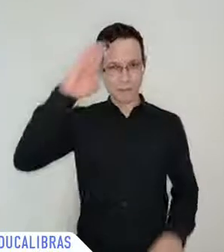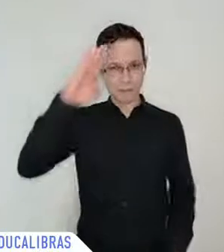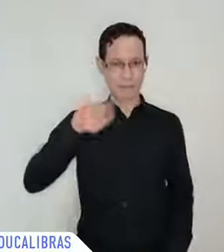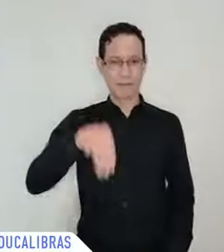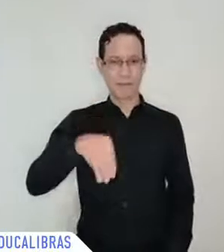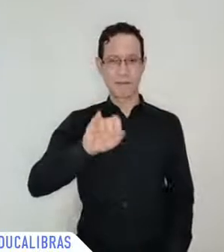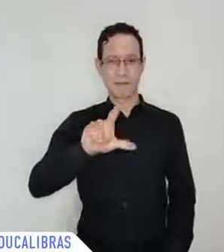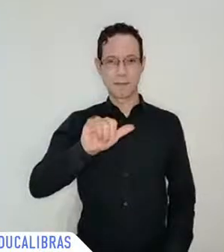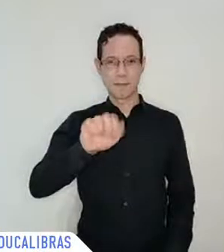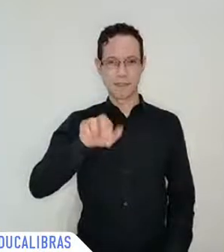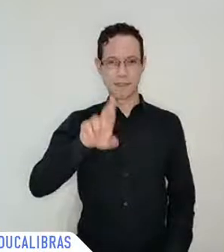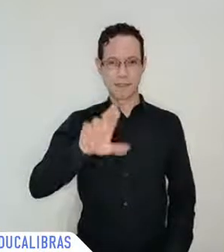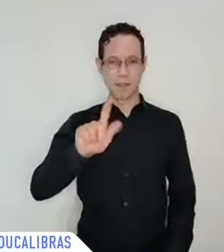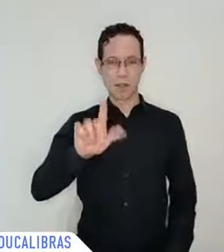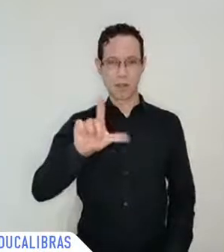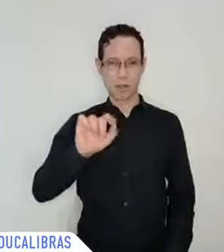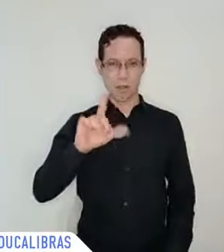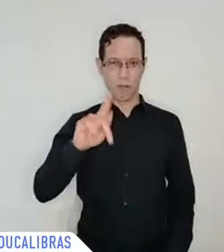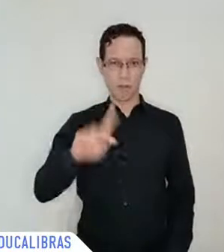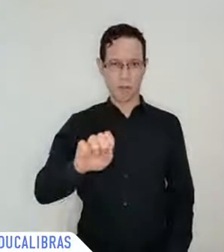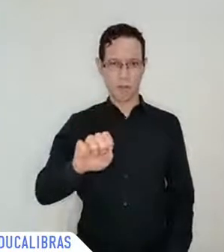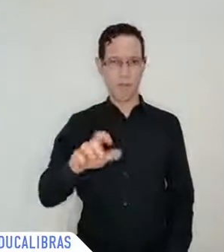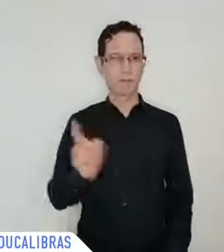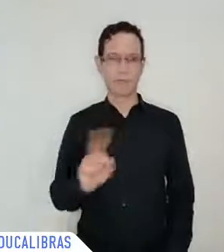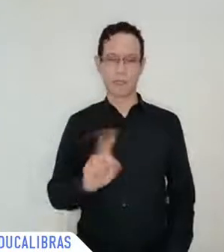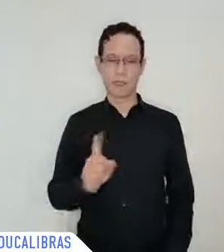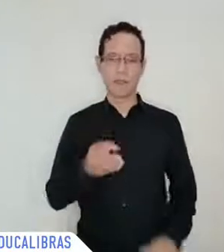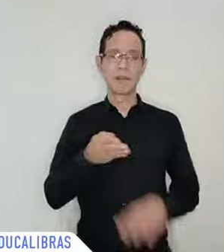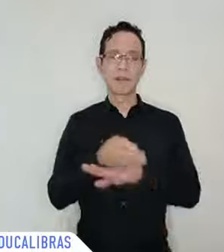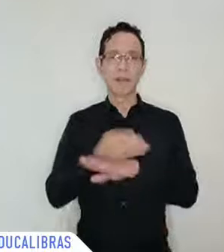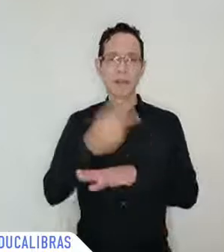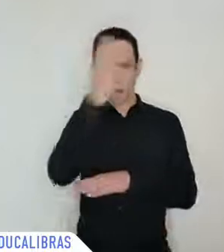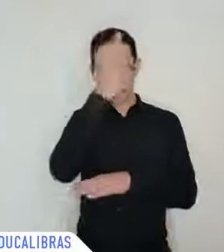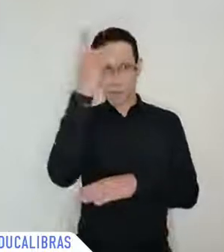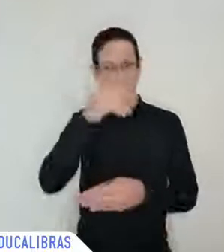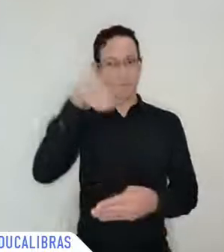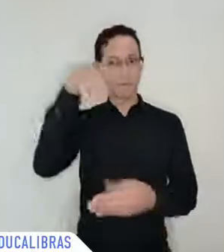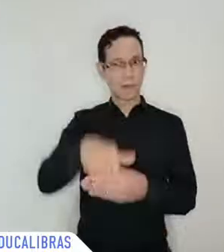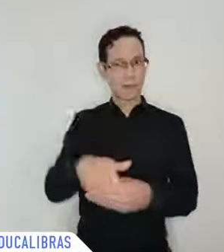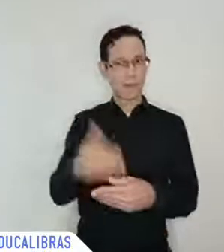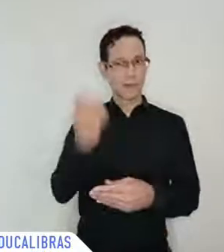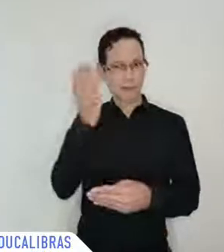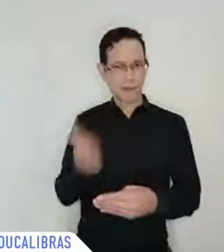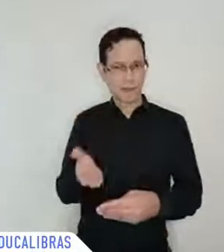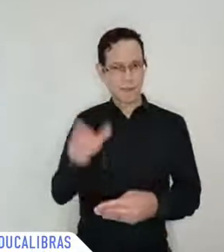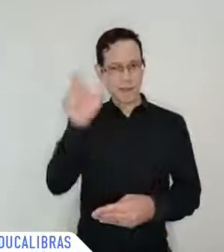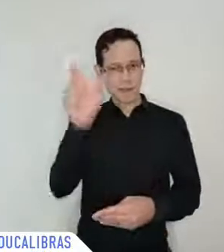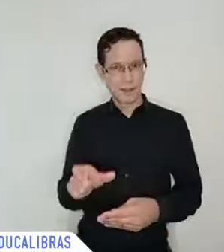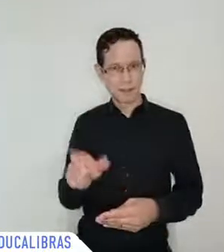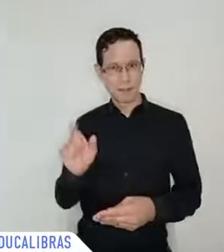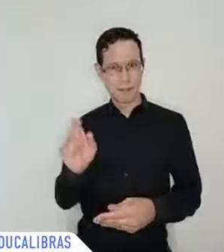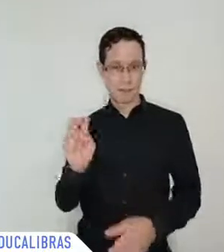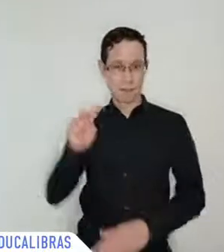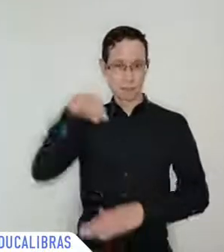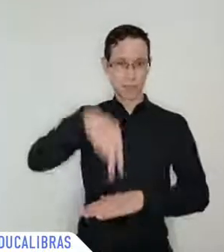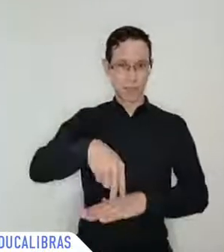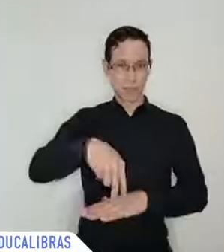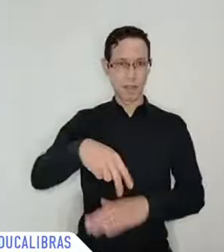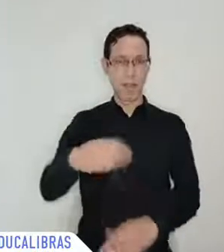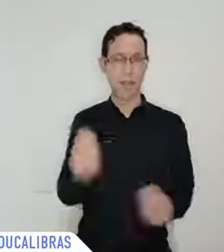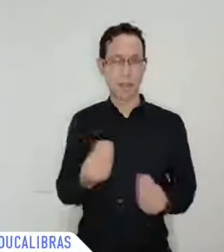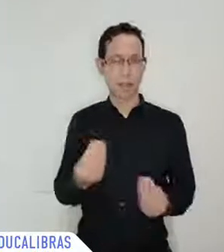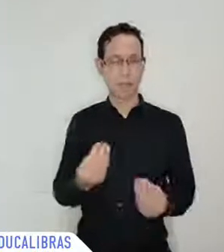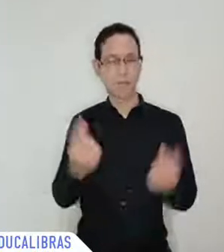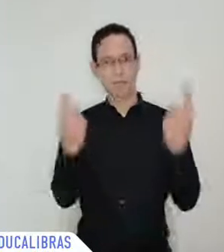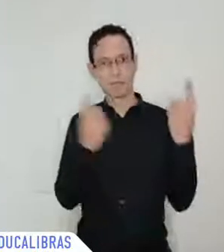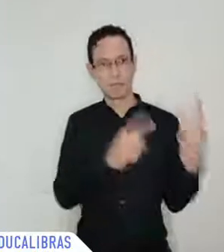And this is not about any military coups or anything like this, but this is concerning people who have been